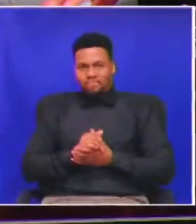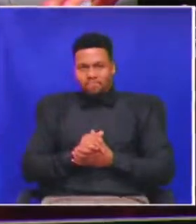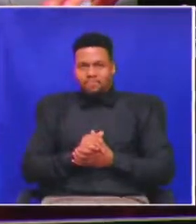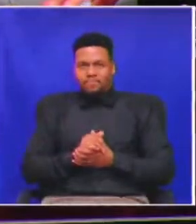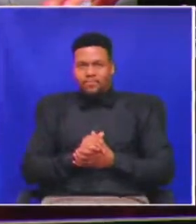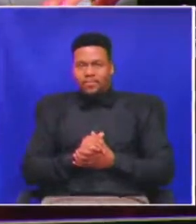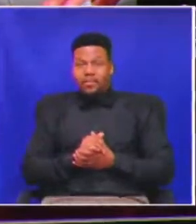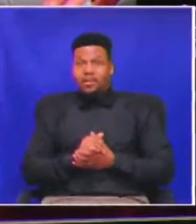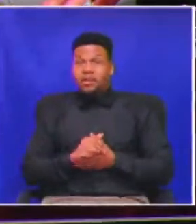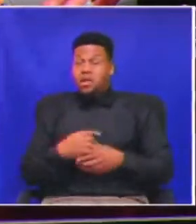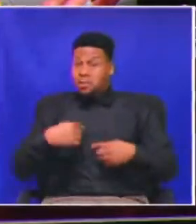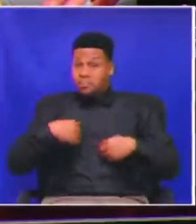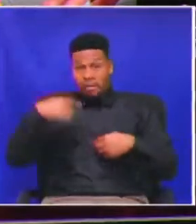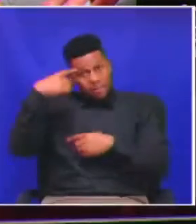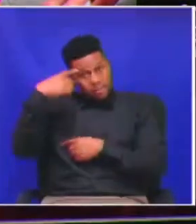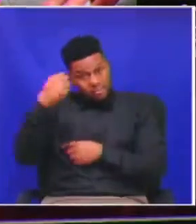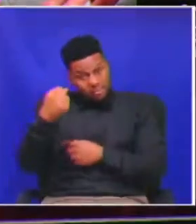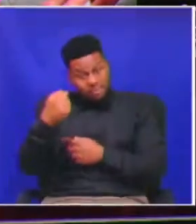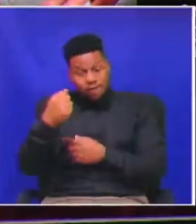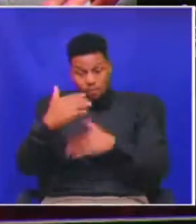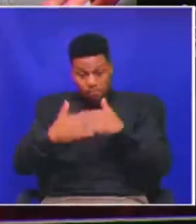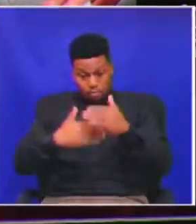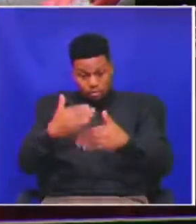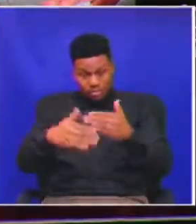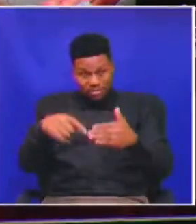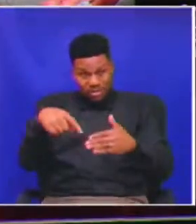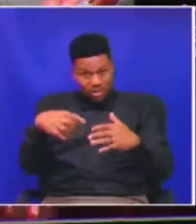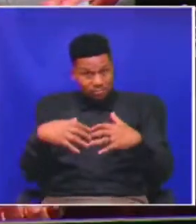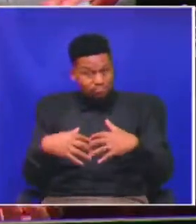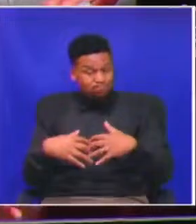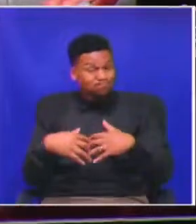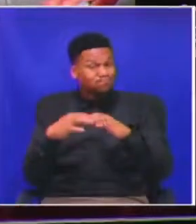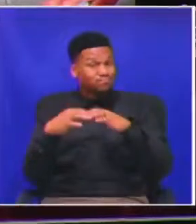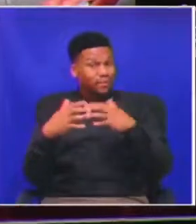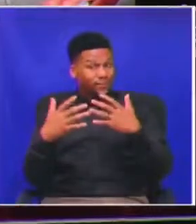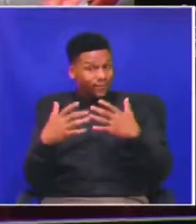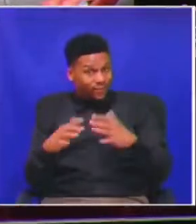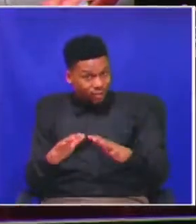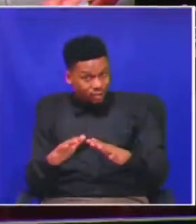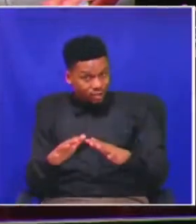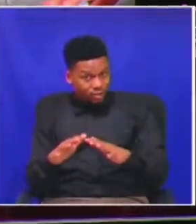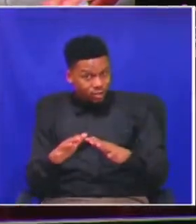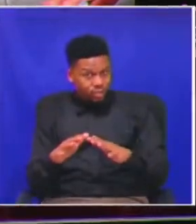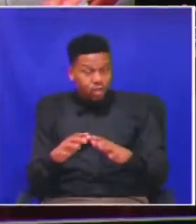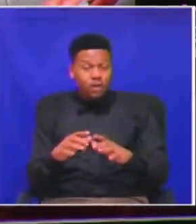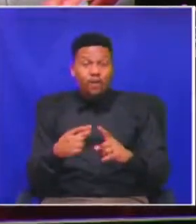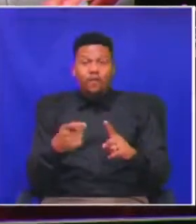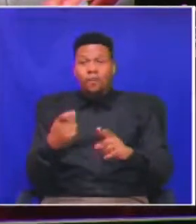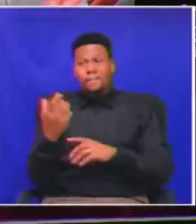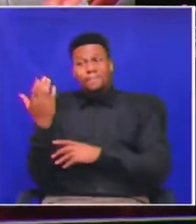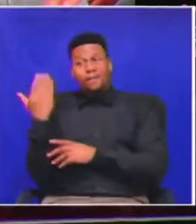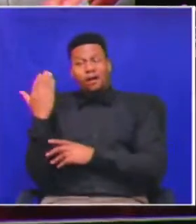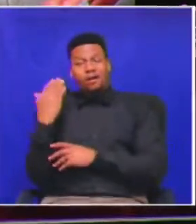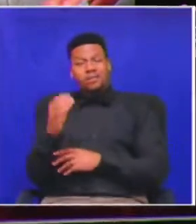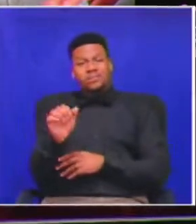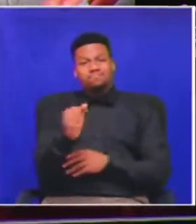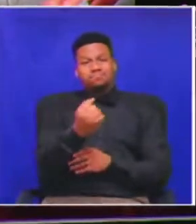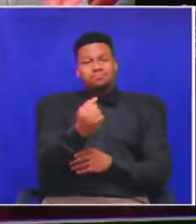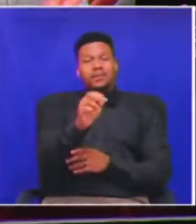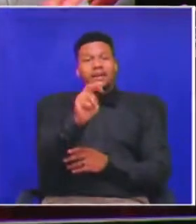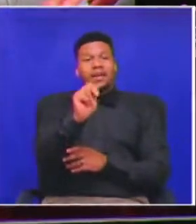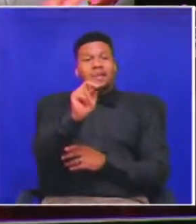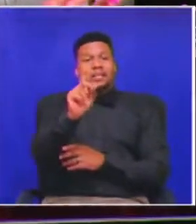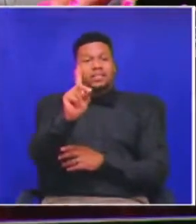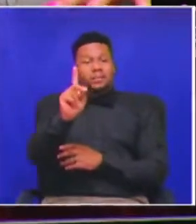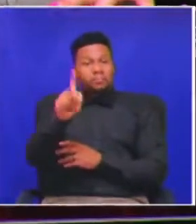having started this process in the appointment of the previous NDPP, we should continue. We should